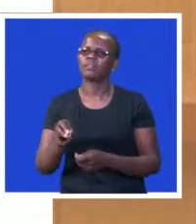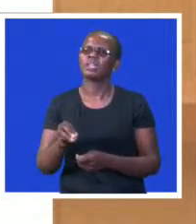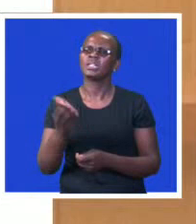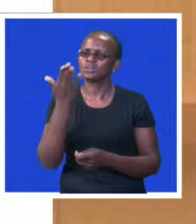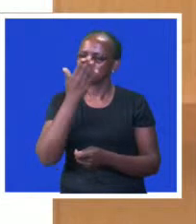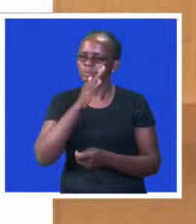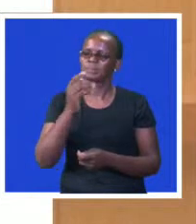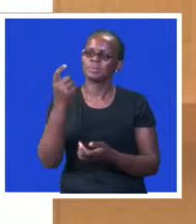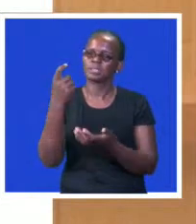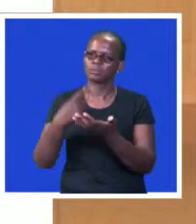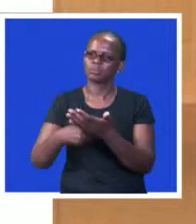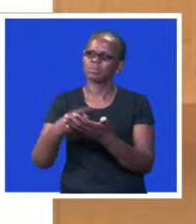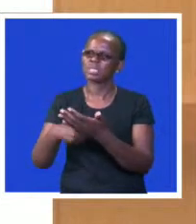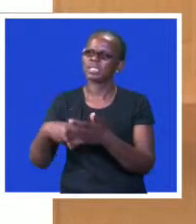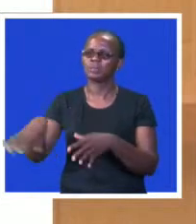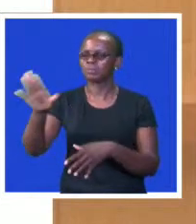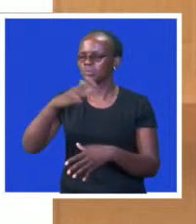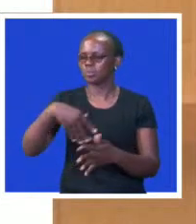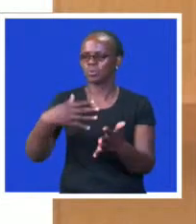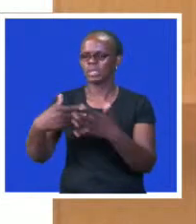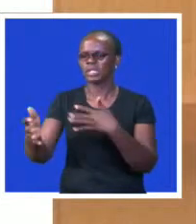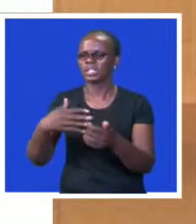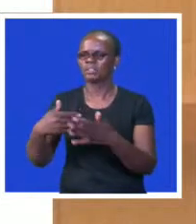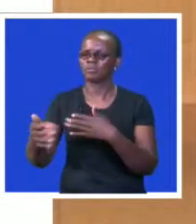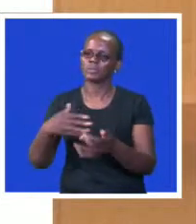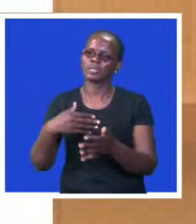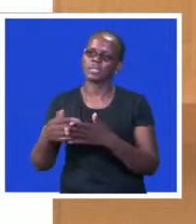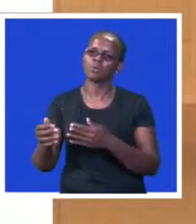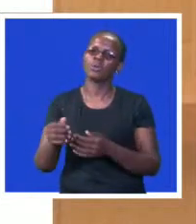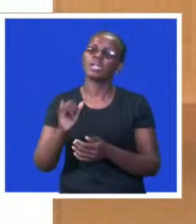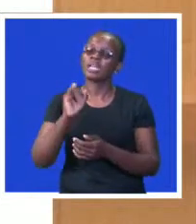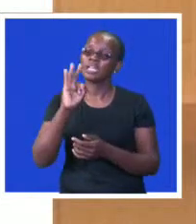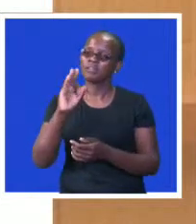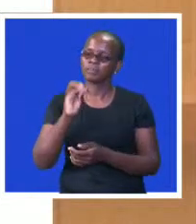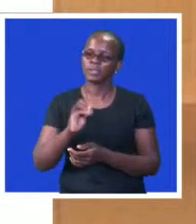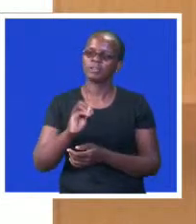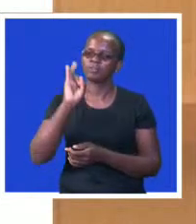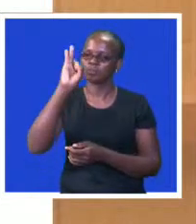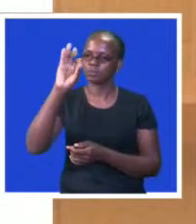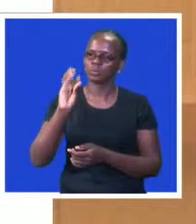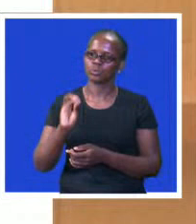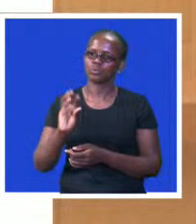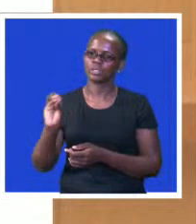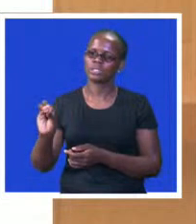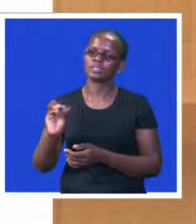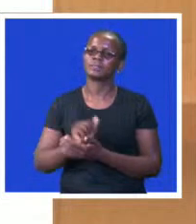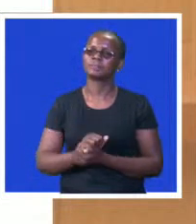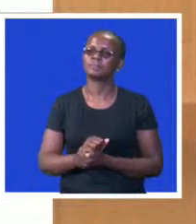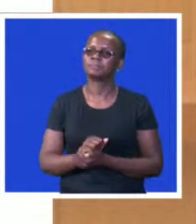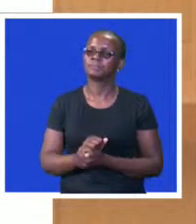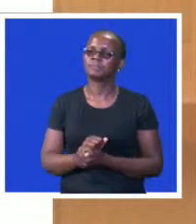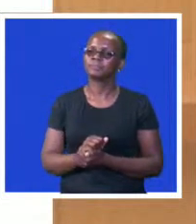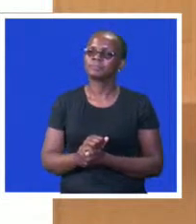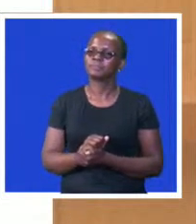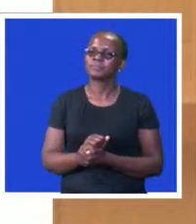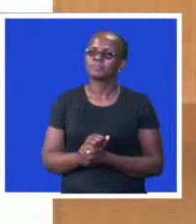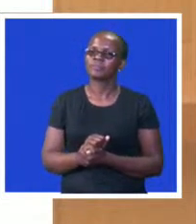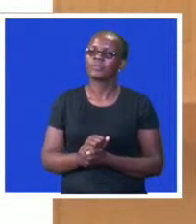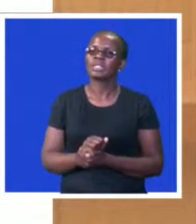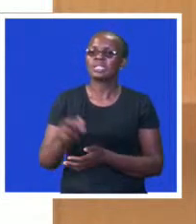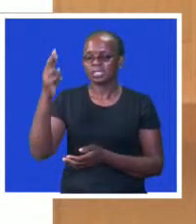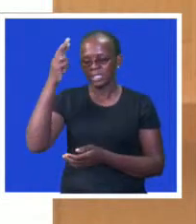on our shopping list if we have 200 emalangeni note? We have